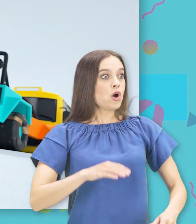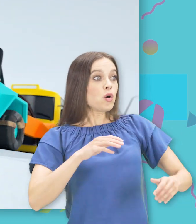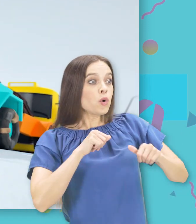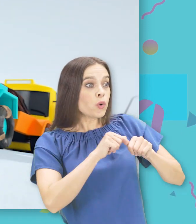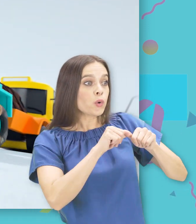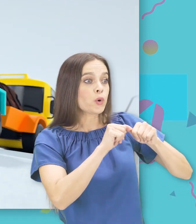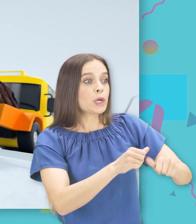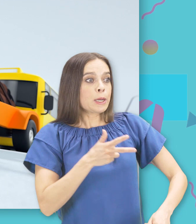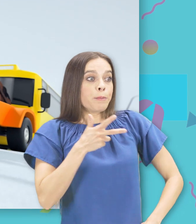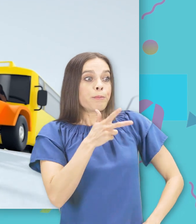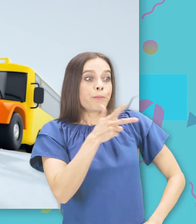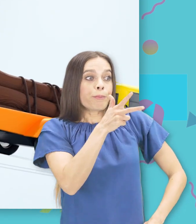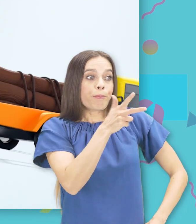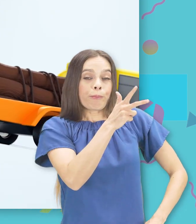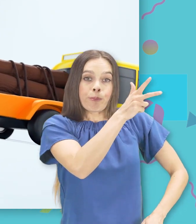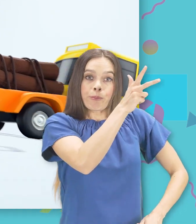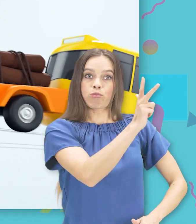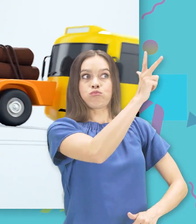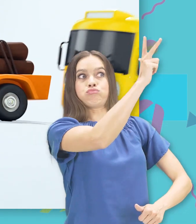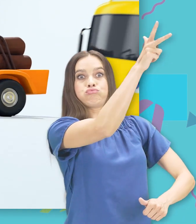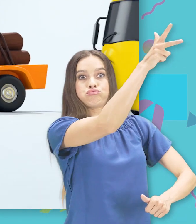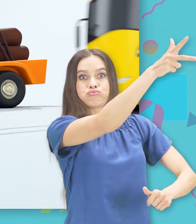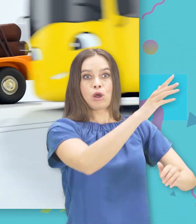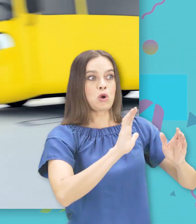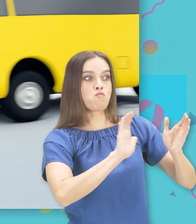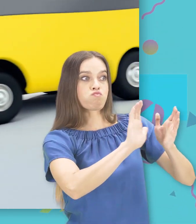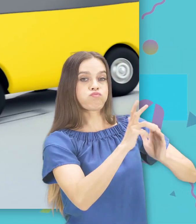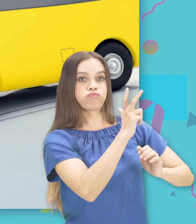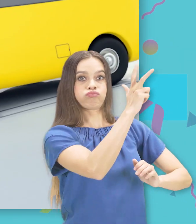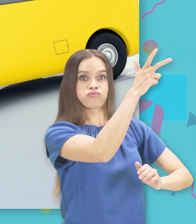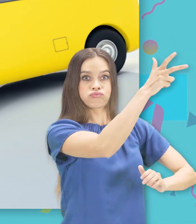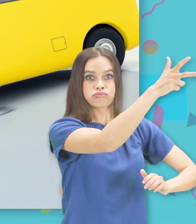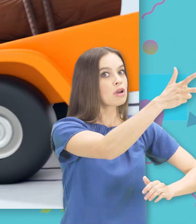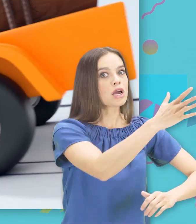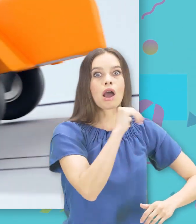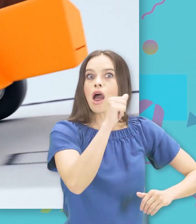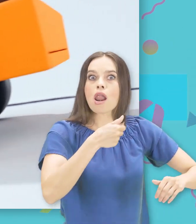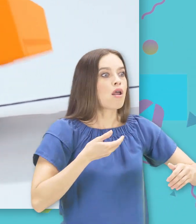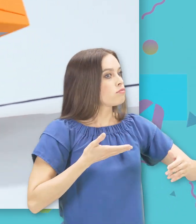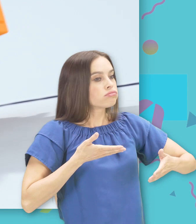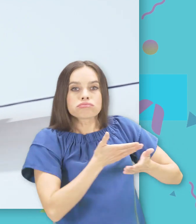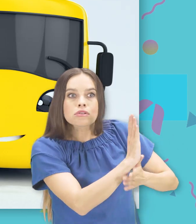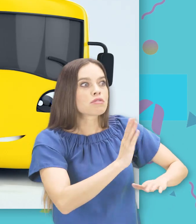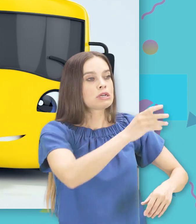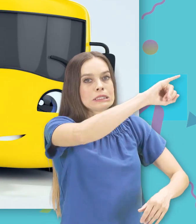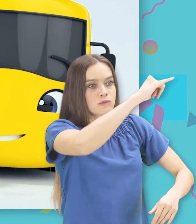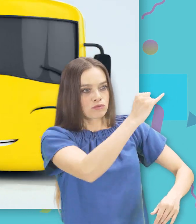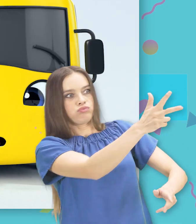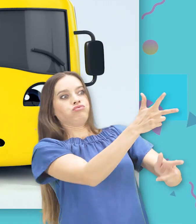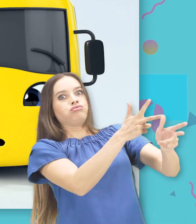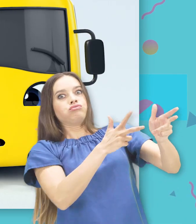Keep pushing to the top. And don't let Jesse drop. Both take a ride down the side of the